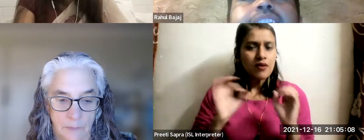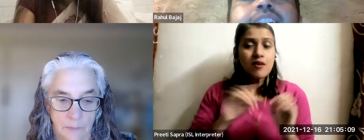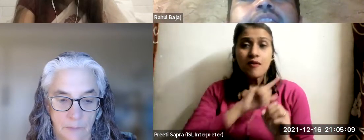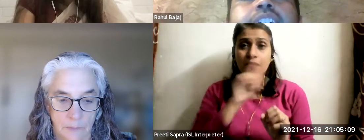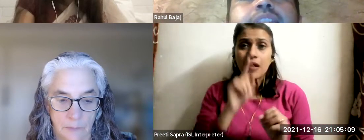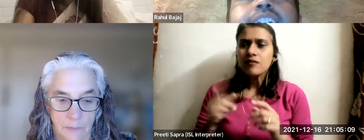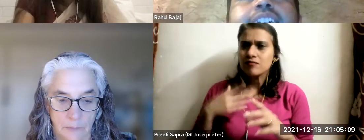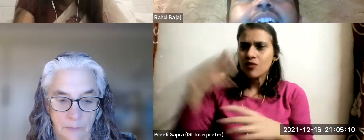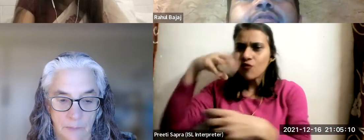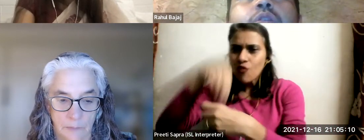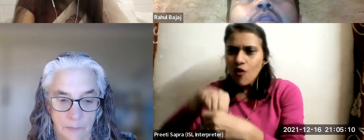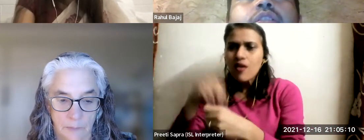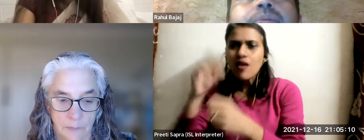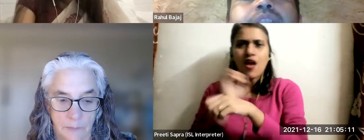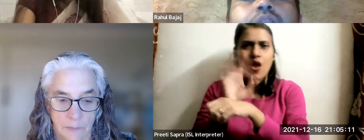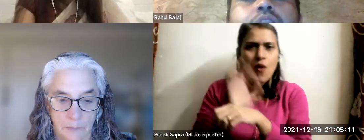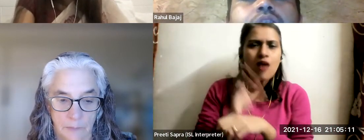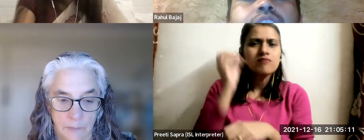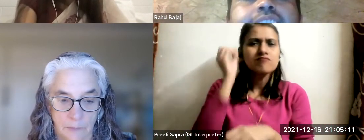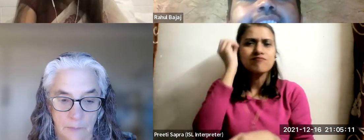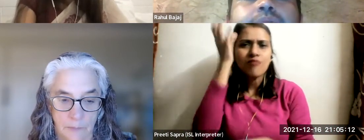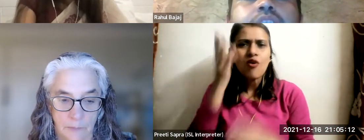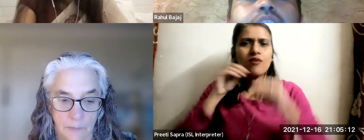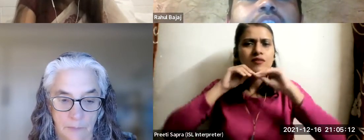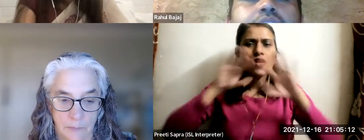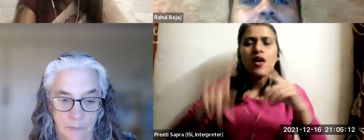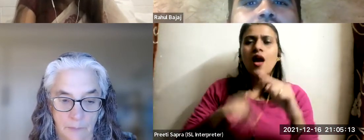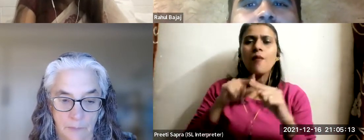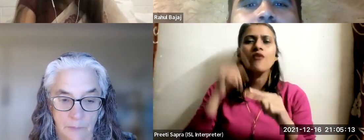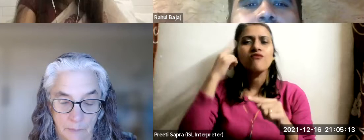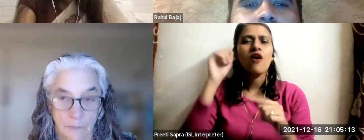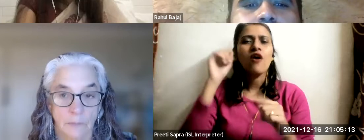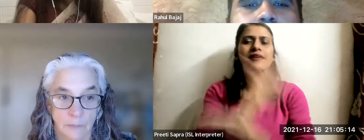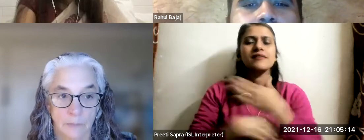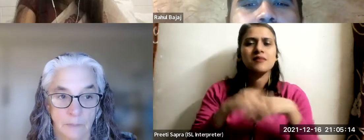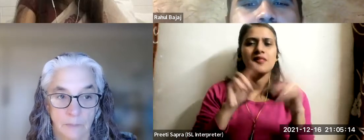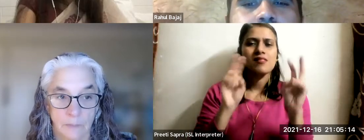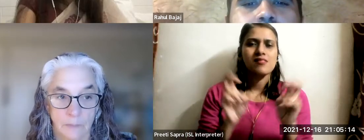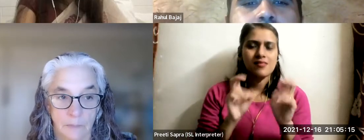this space where you're advocating for the cause of the disabled.